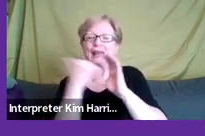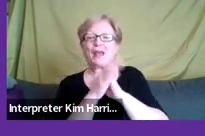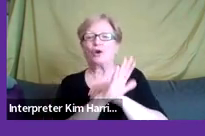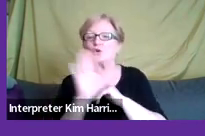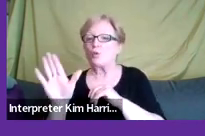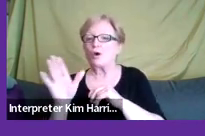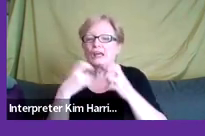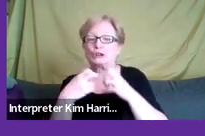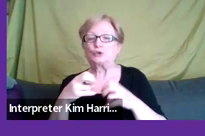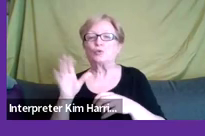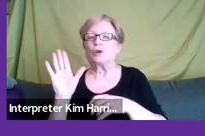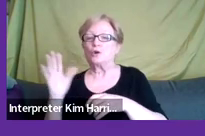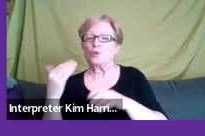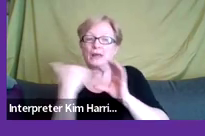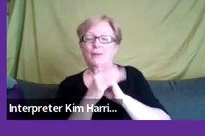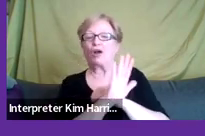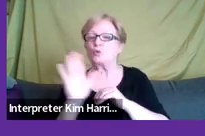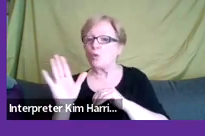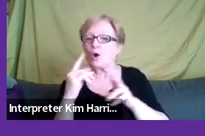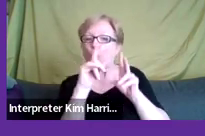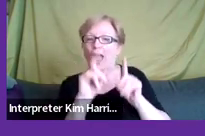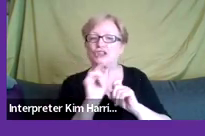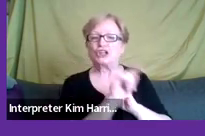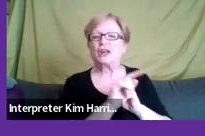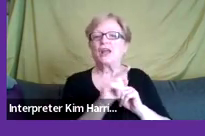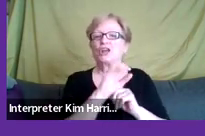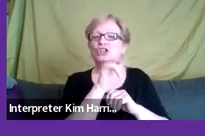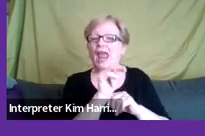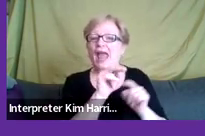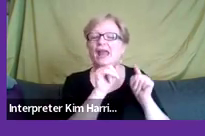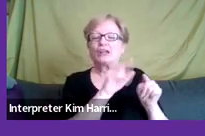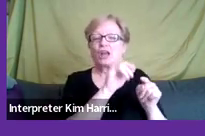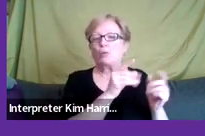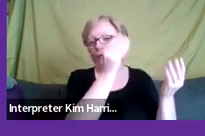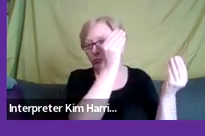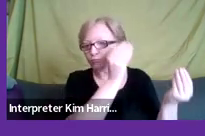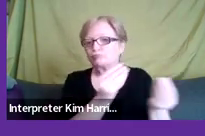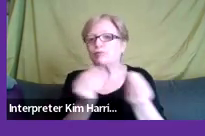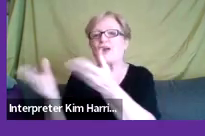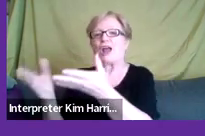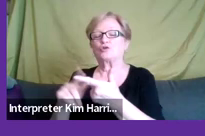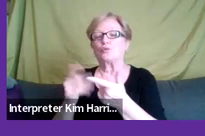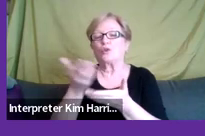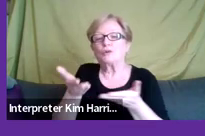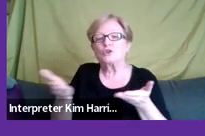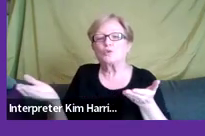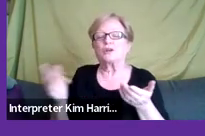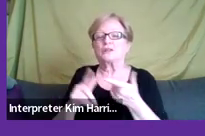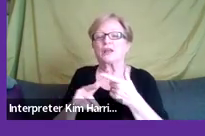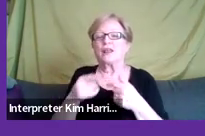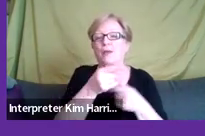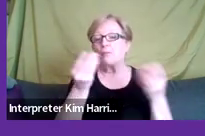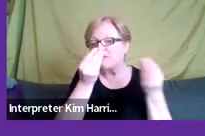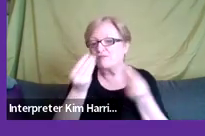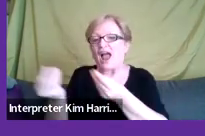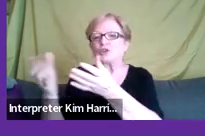and they will provide you with resources. They may even be able to provide you with